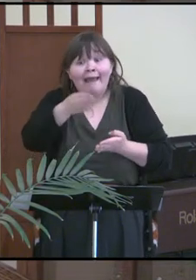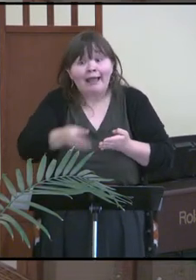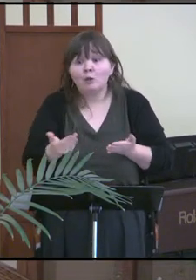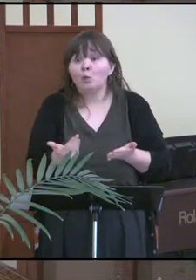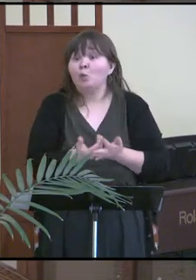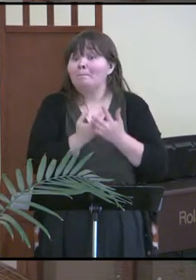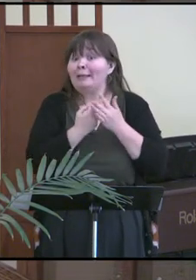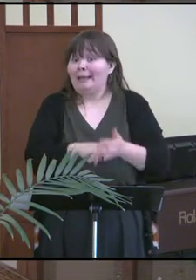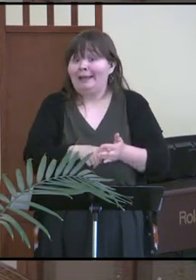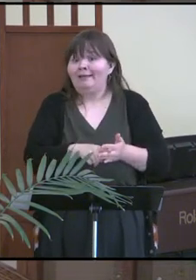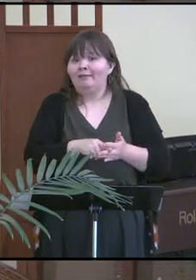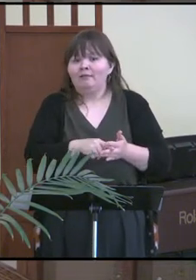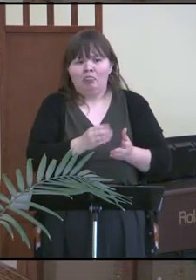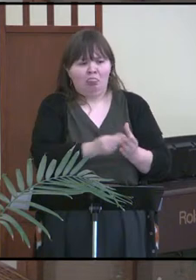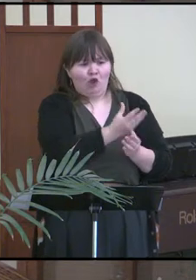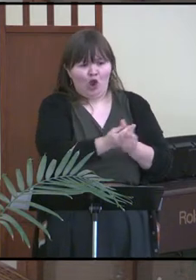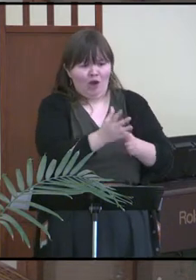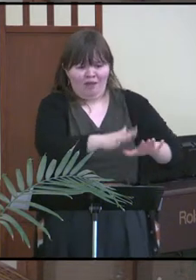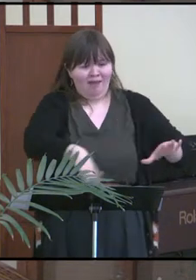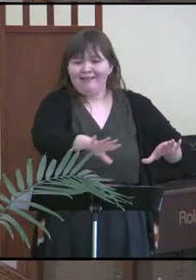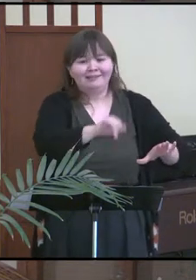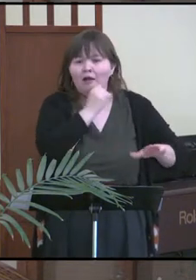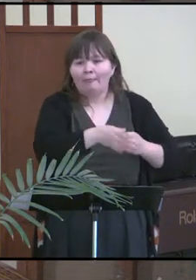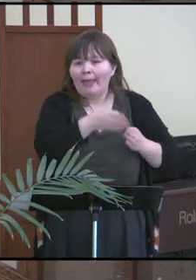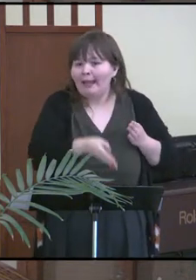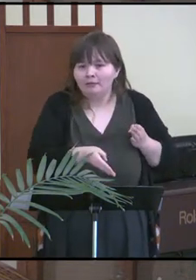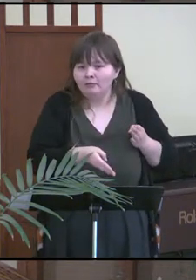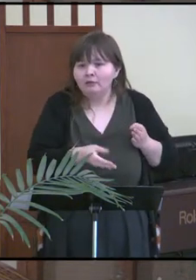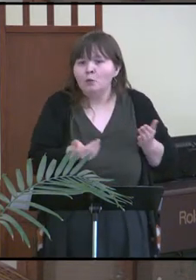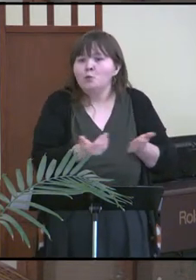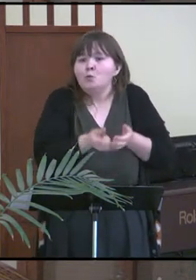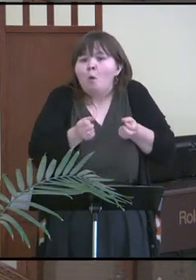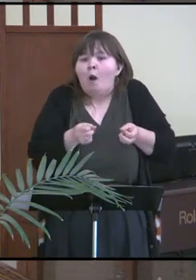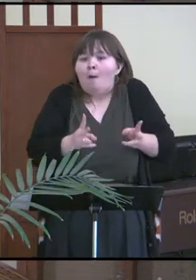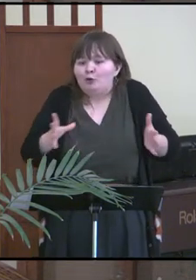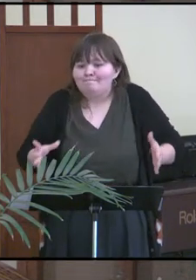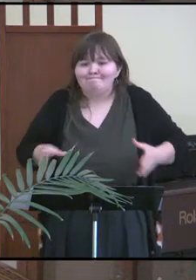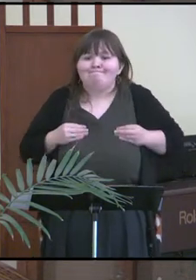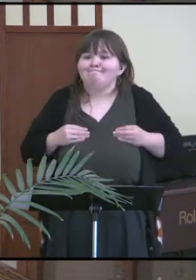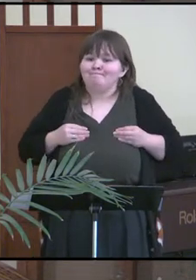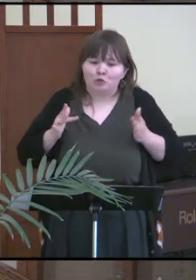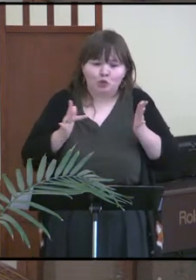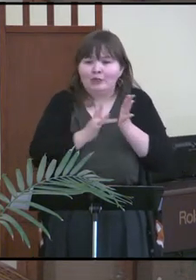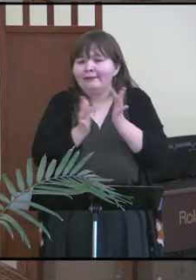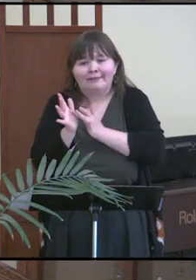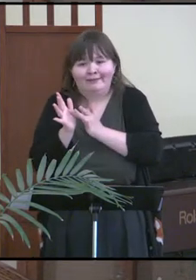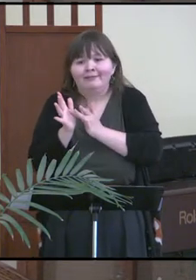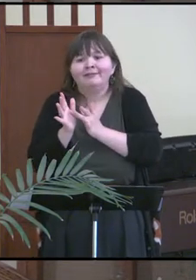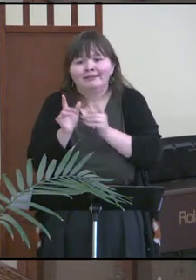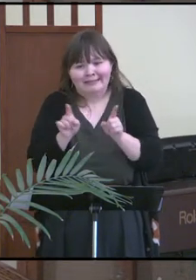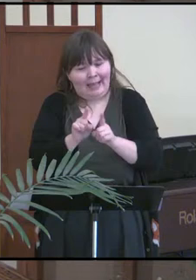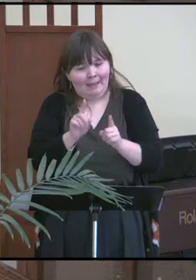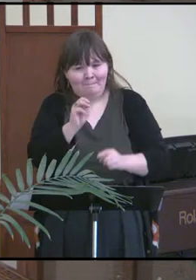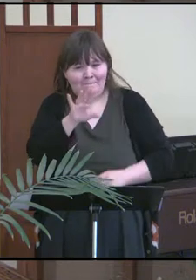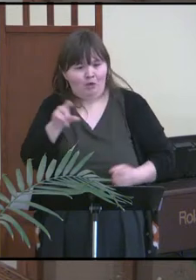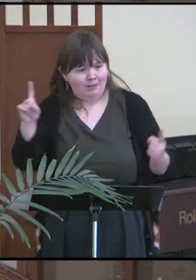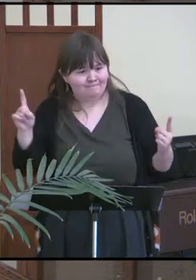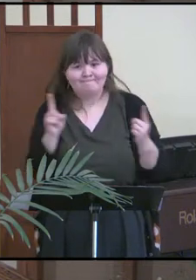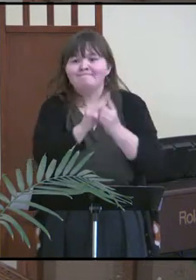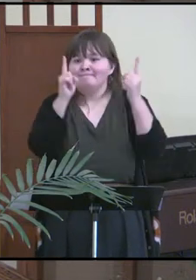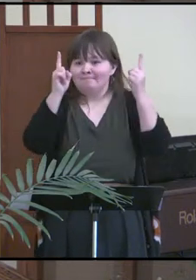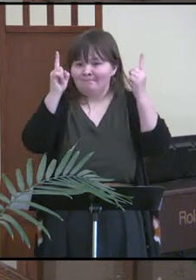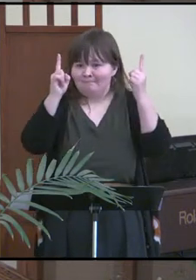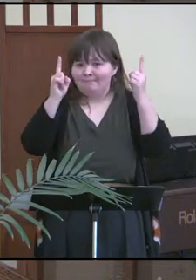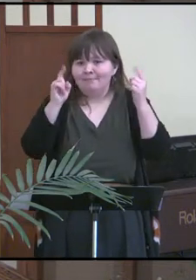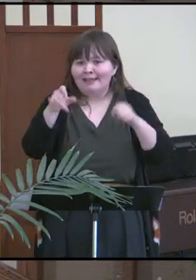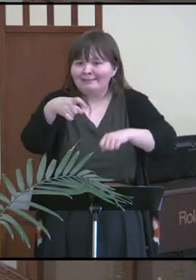doesn't end in the garden. It's a new opportunity to encounter Jesus like Mary did, a time to